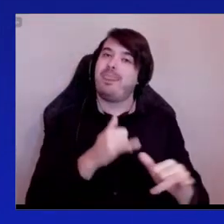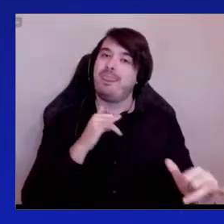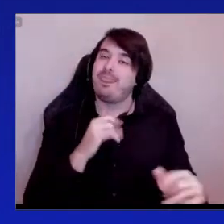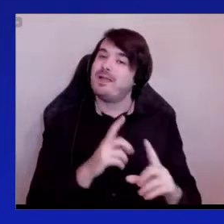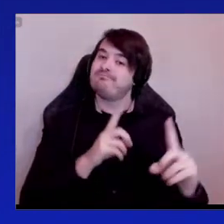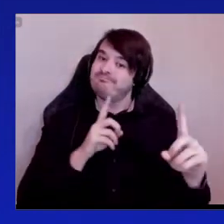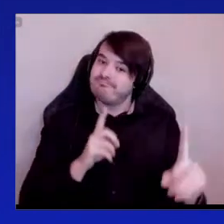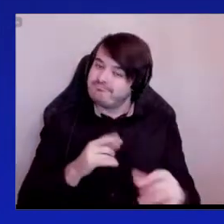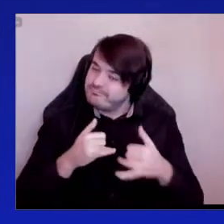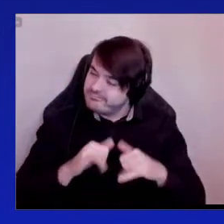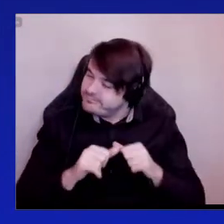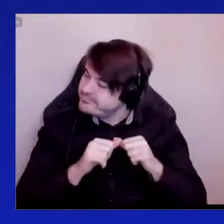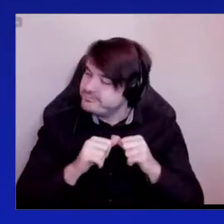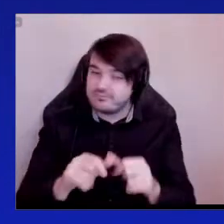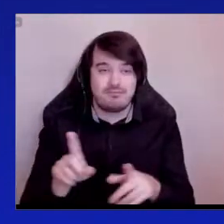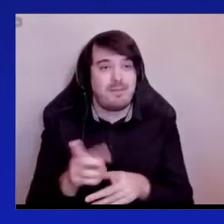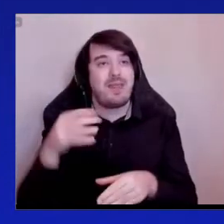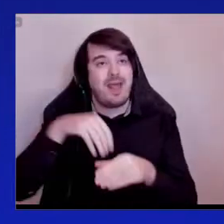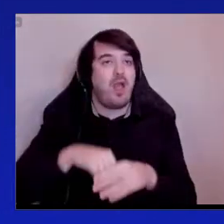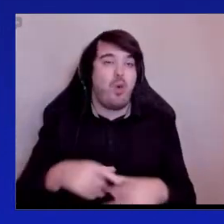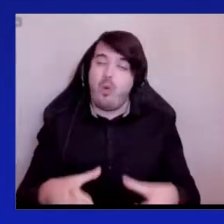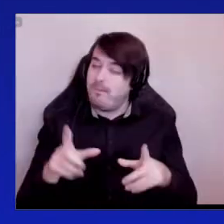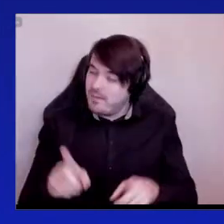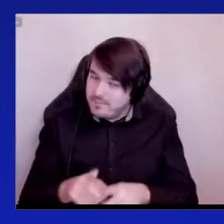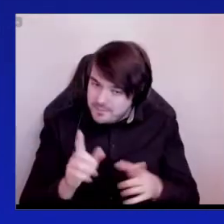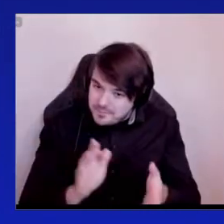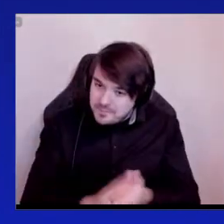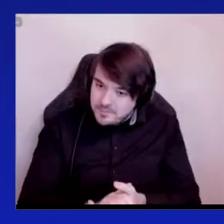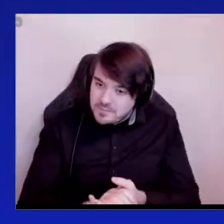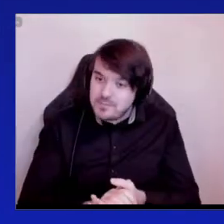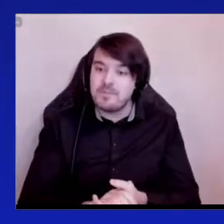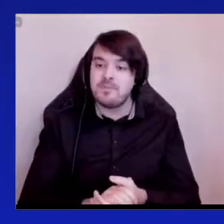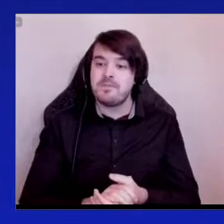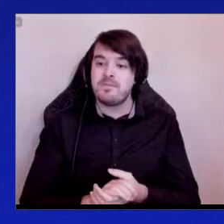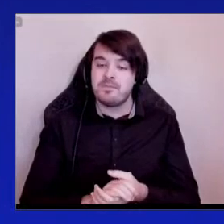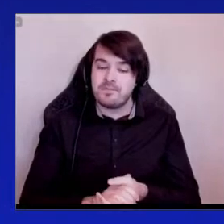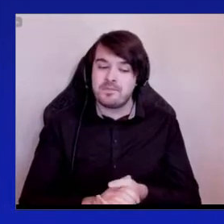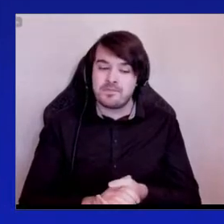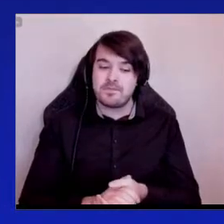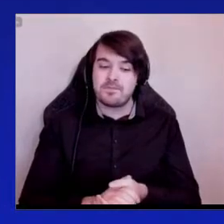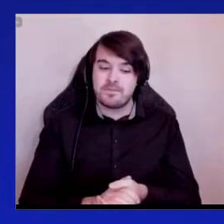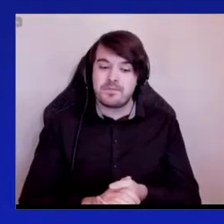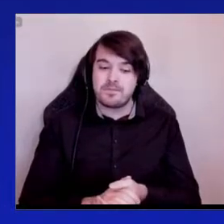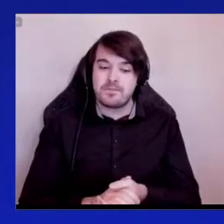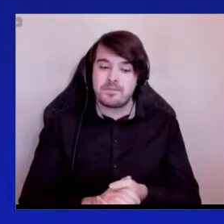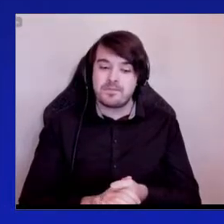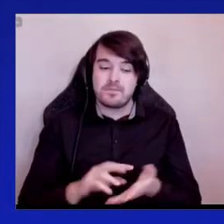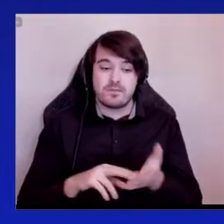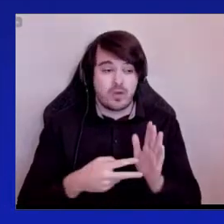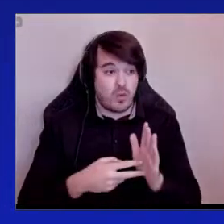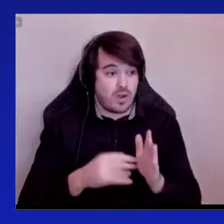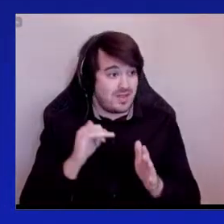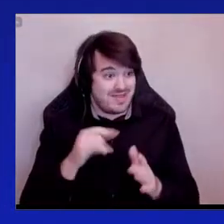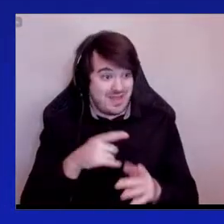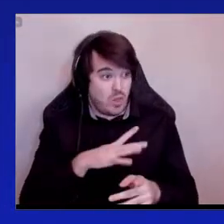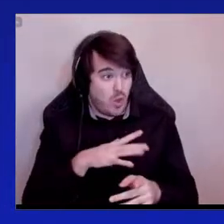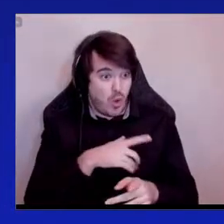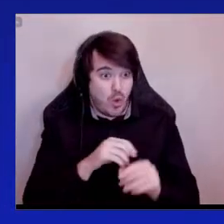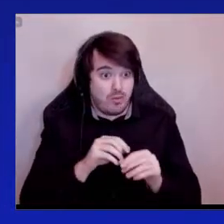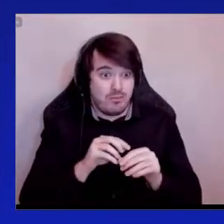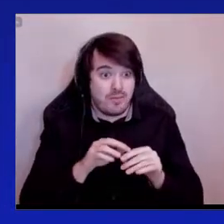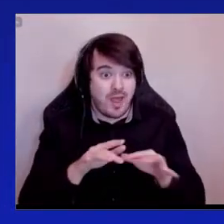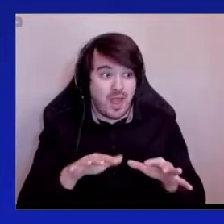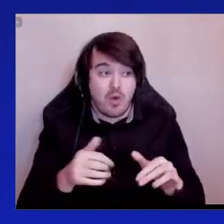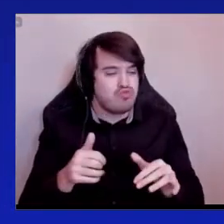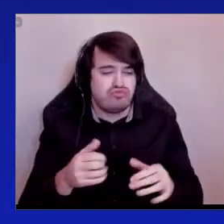So our vaccination teams are, whether there is an outbreak or not, they are conscious that they